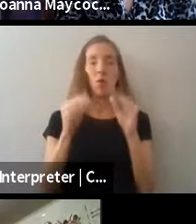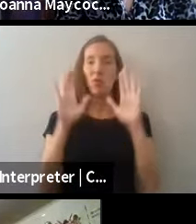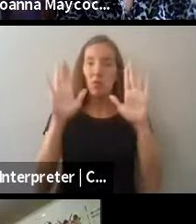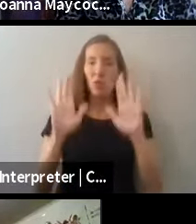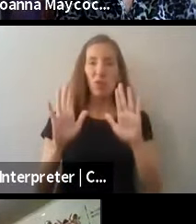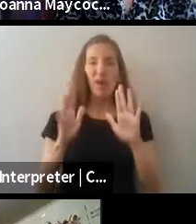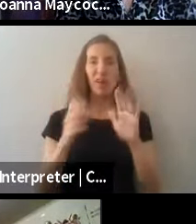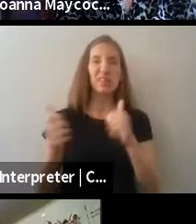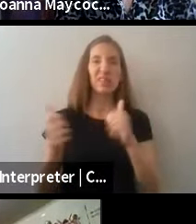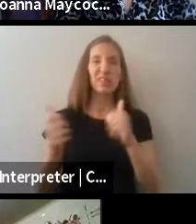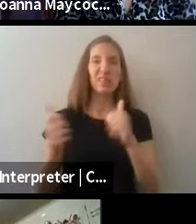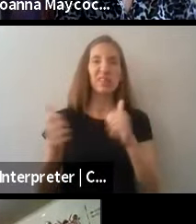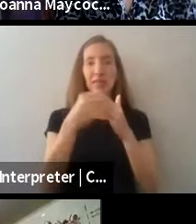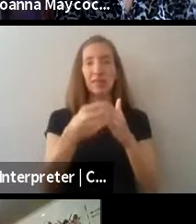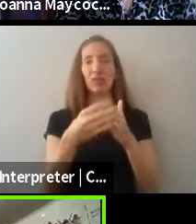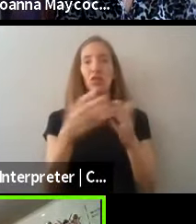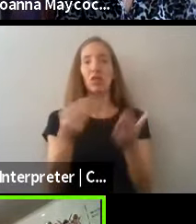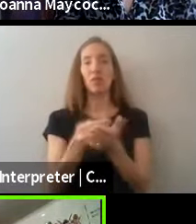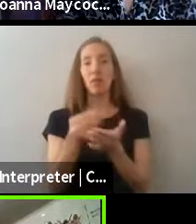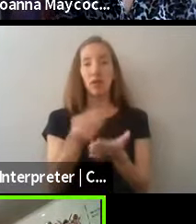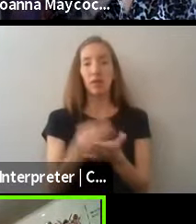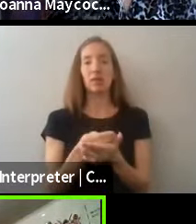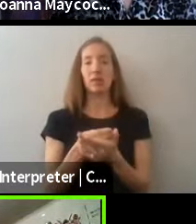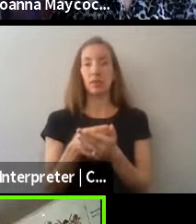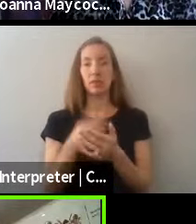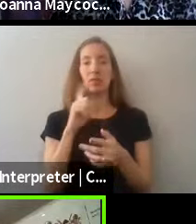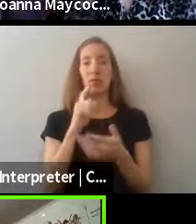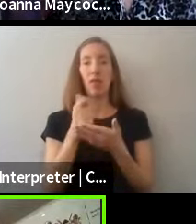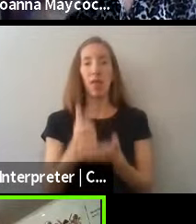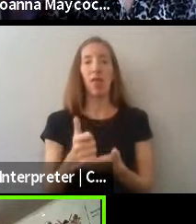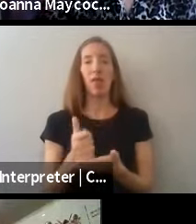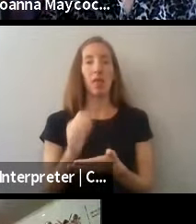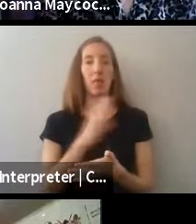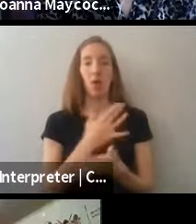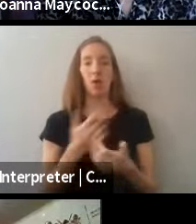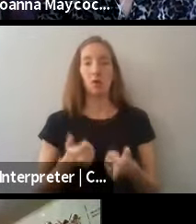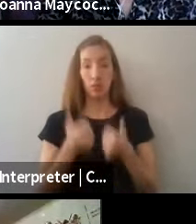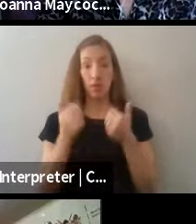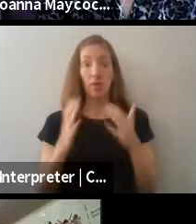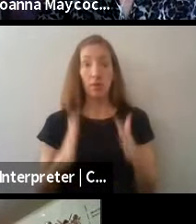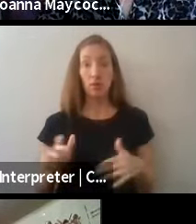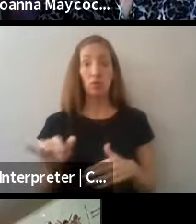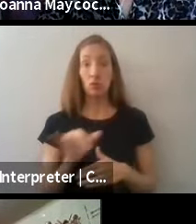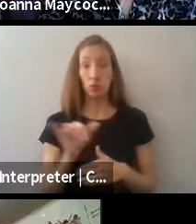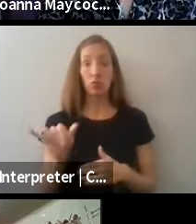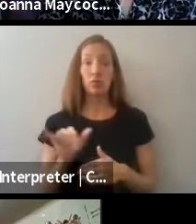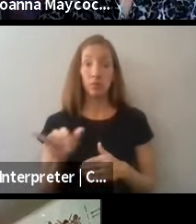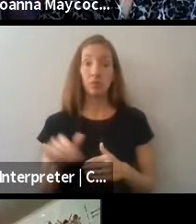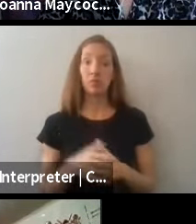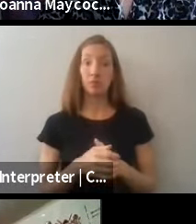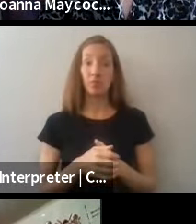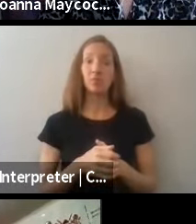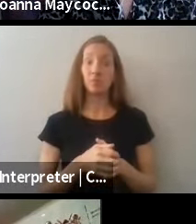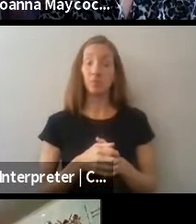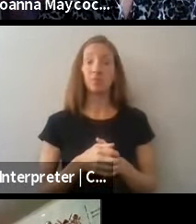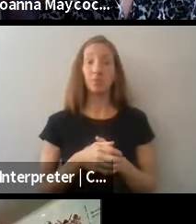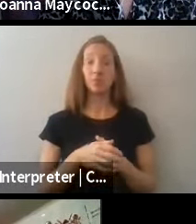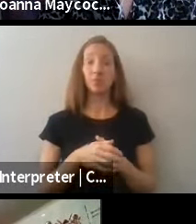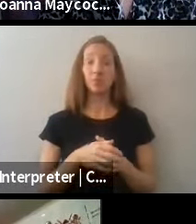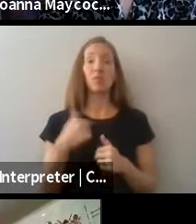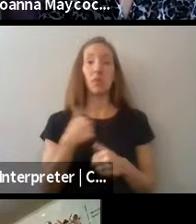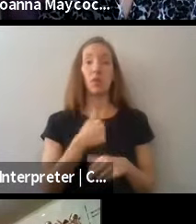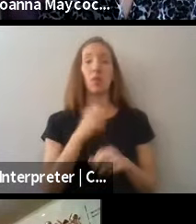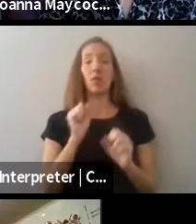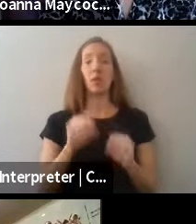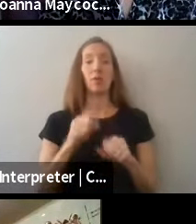get survivors at the centre of our approach. We know we can prevent GBV. This action coalition and the statement we made today will be a major step